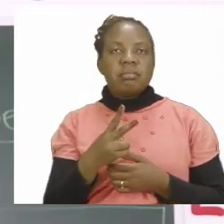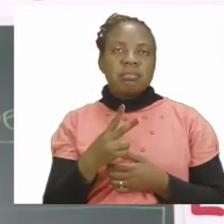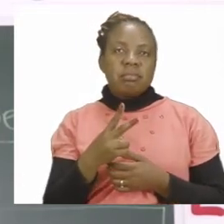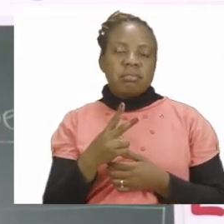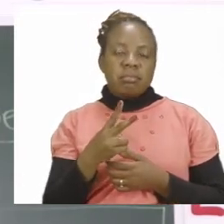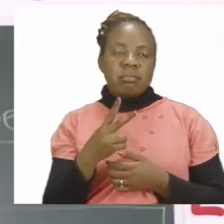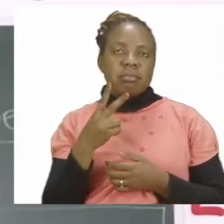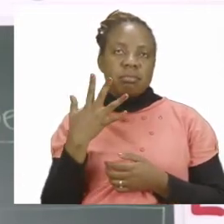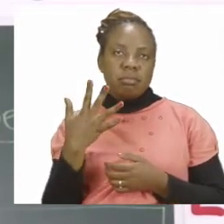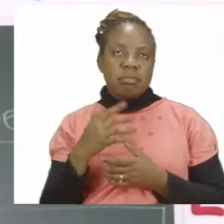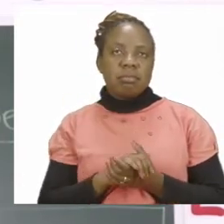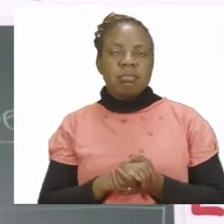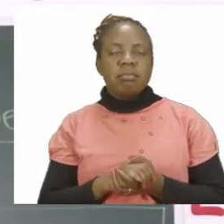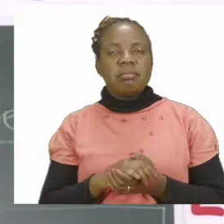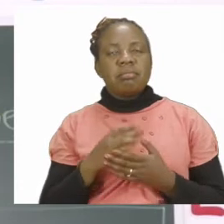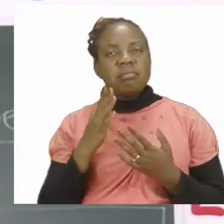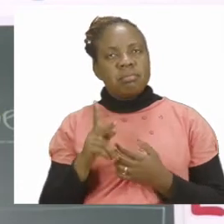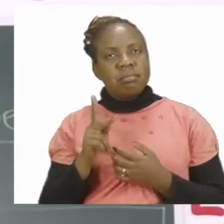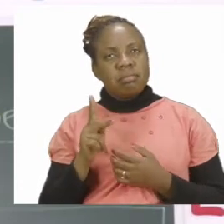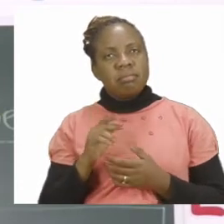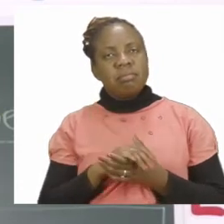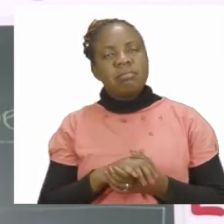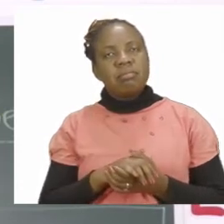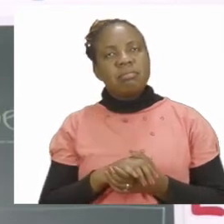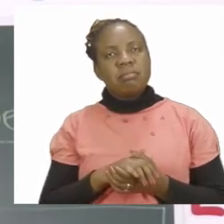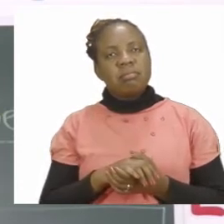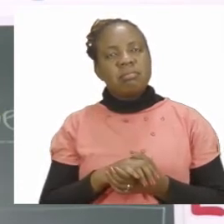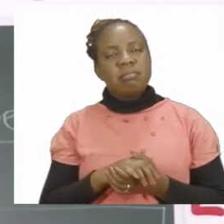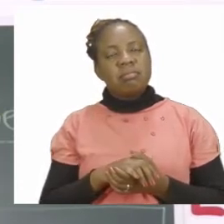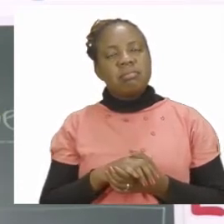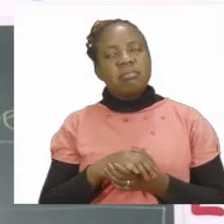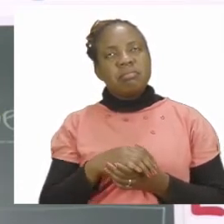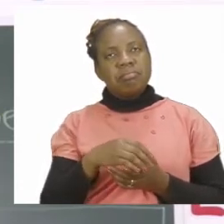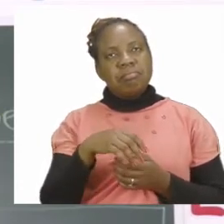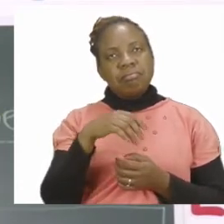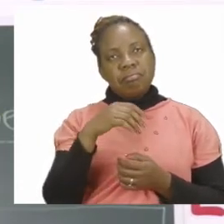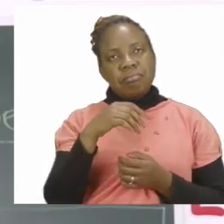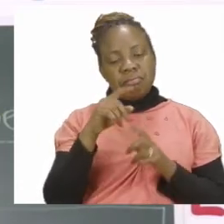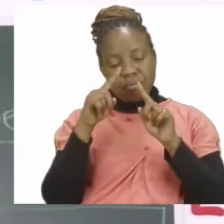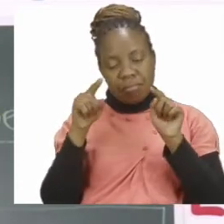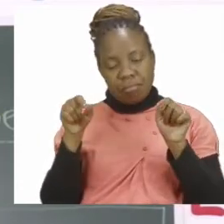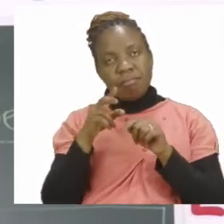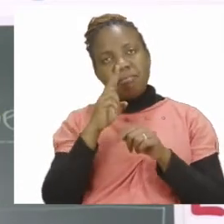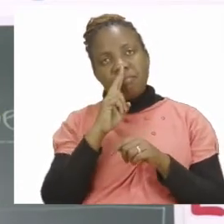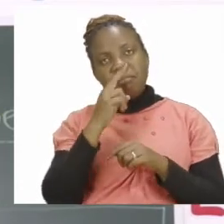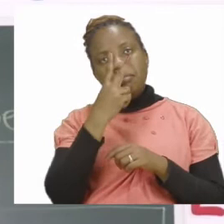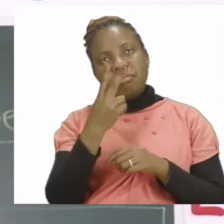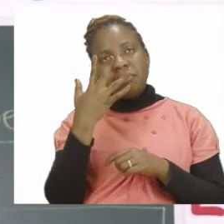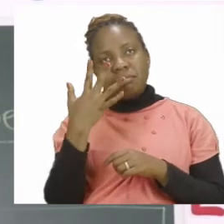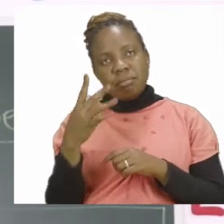25. Now we take this answer and we times